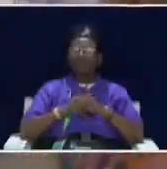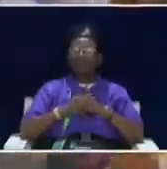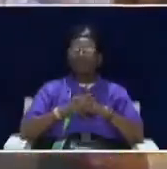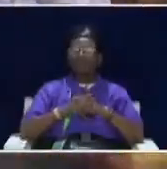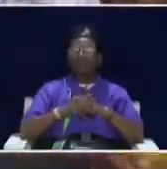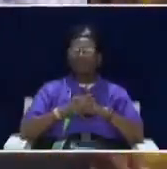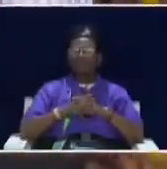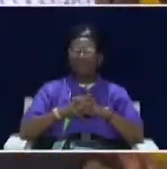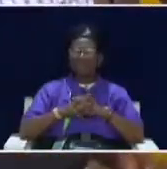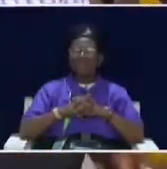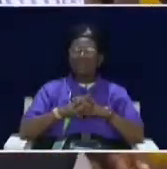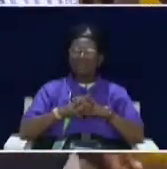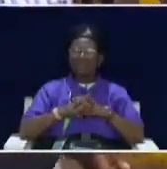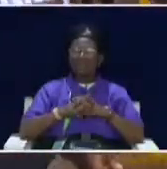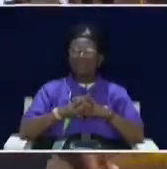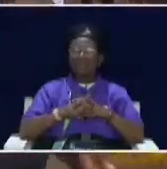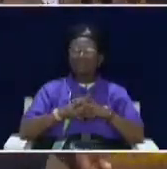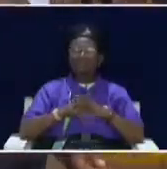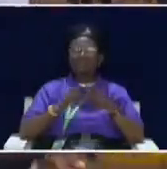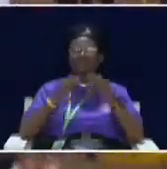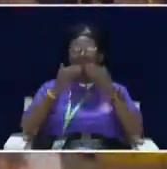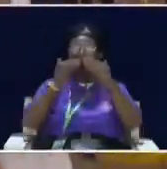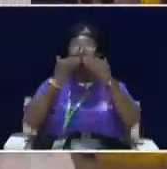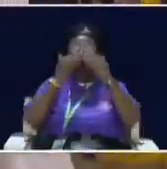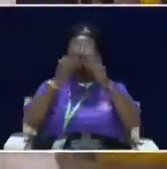Thank you for loving me.